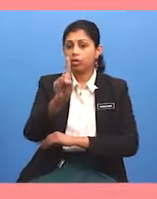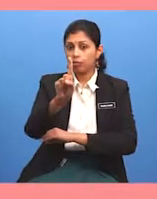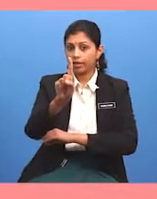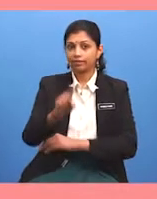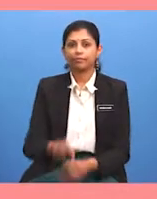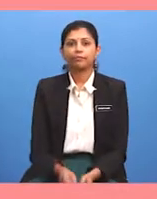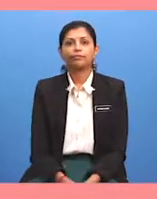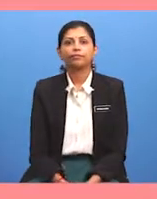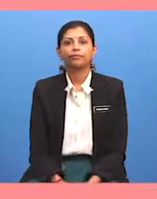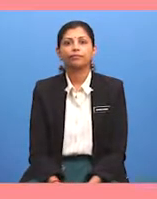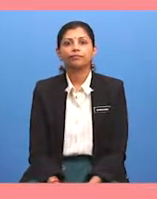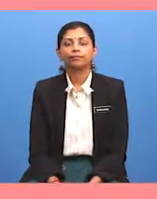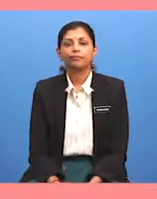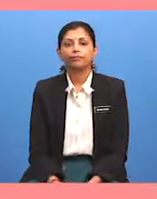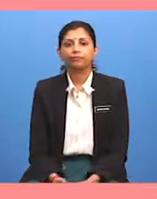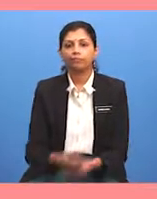1.